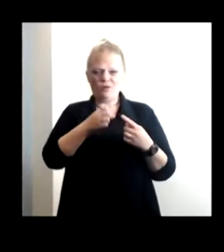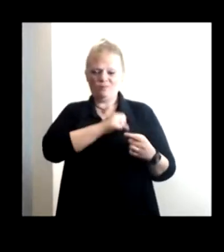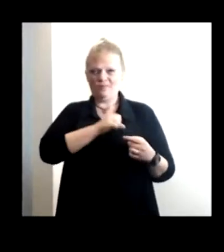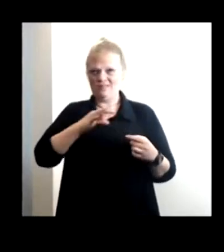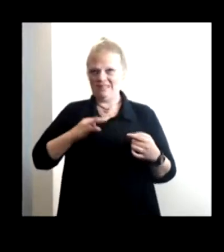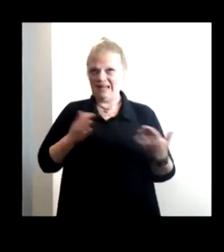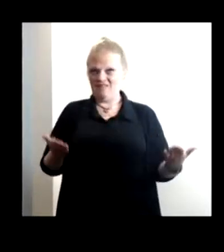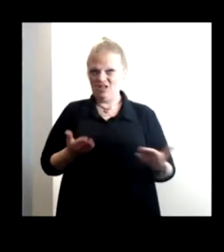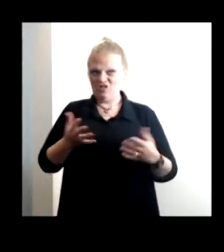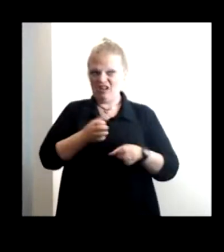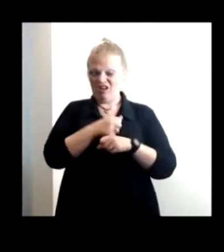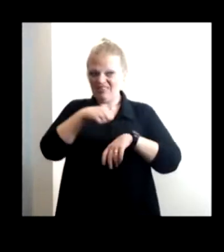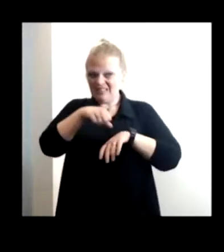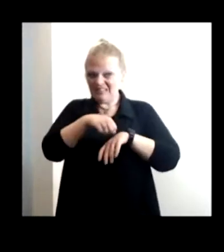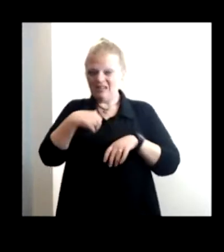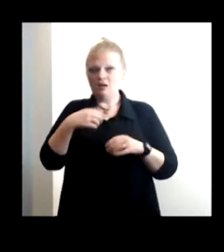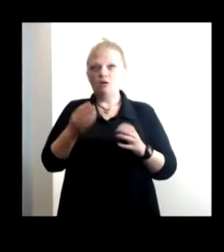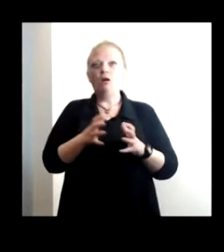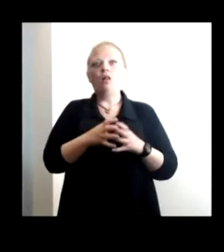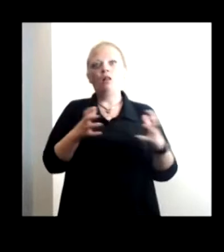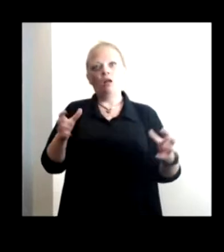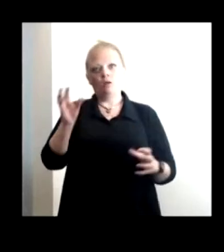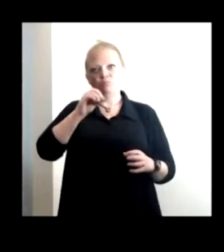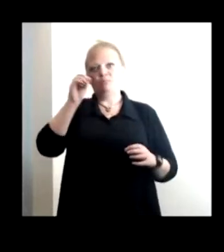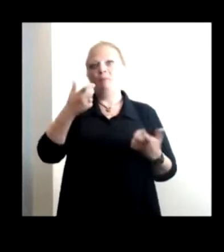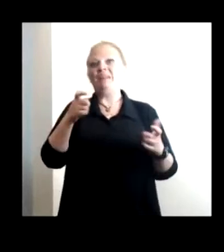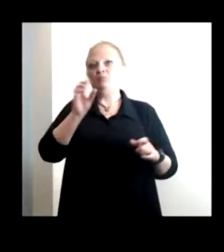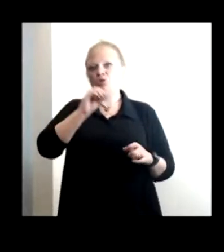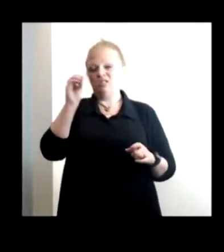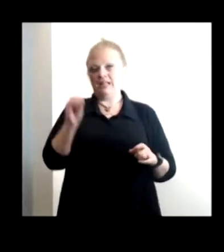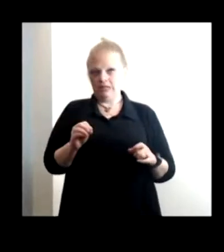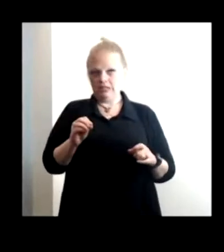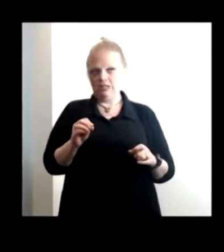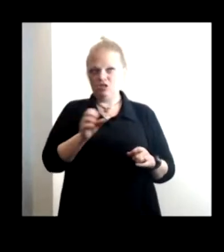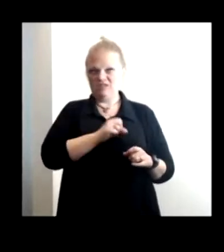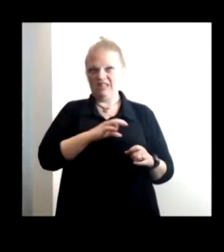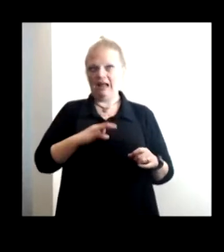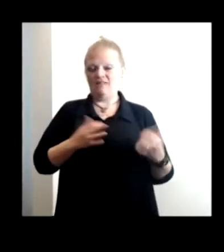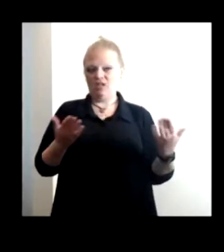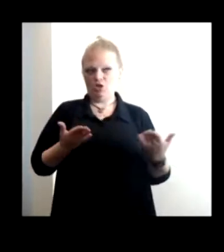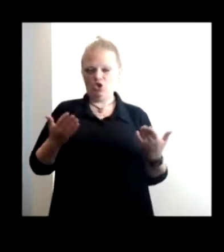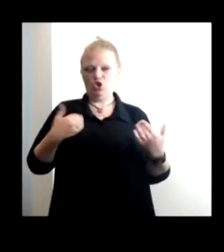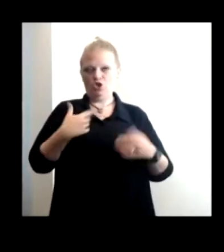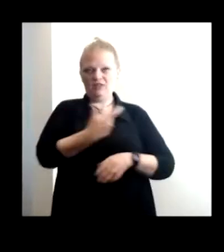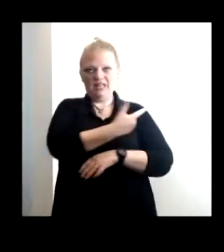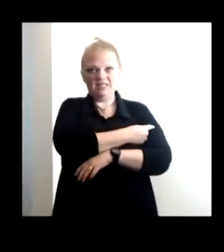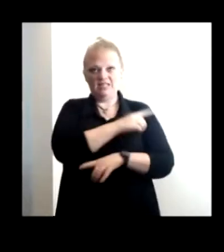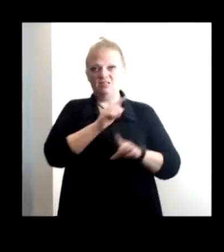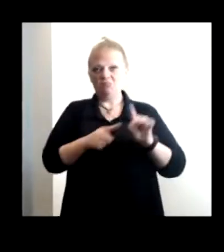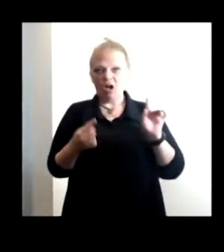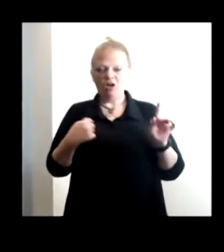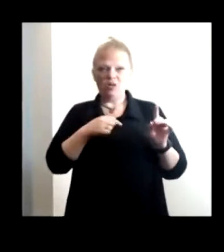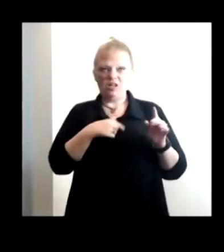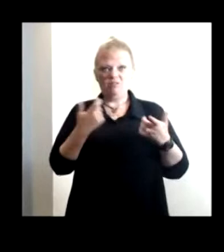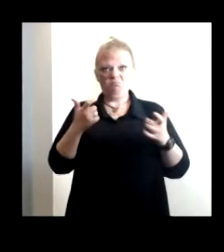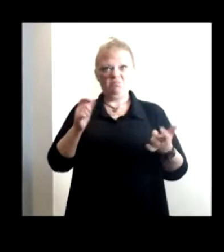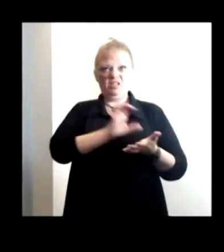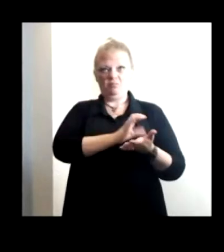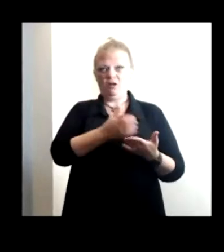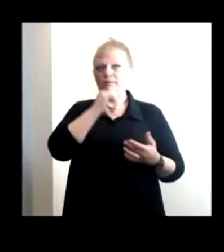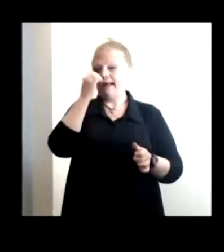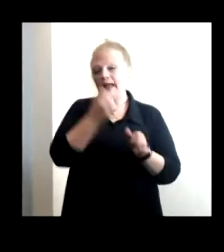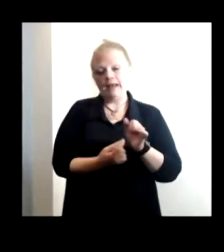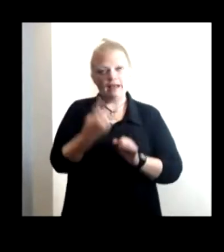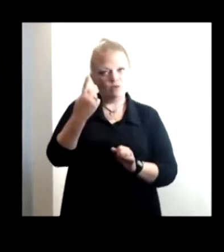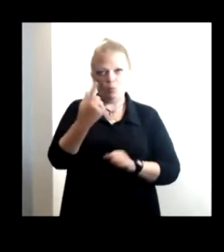that we have a very high percentage of our employees who are vaccinated. I don't know the number off the top of my head, but we do have a substantial amount. Not